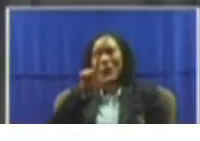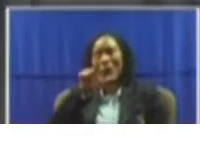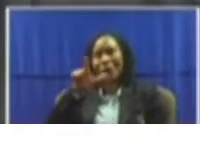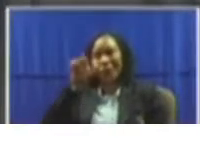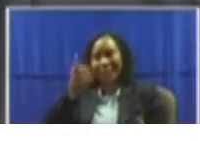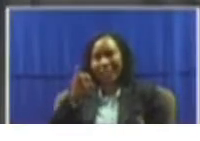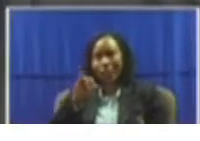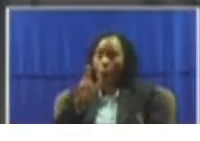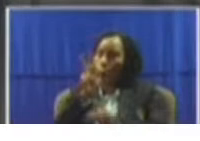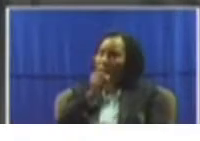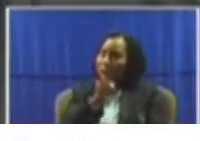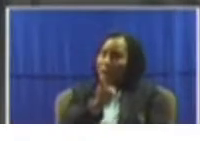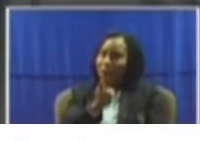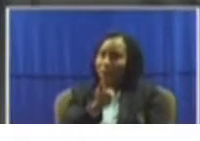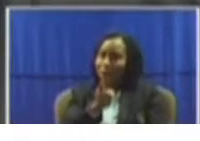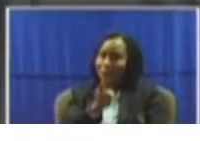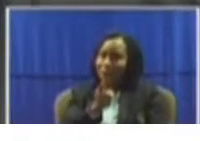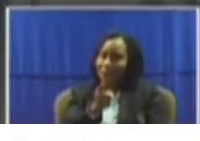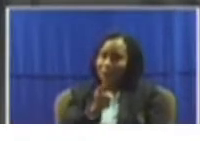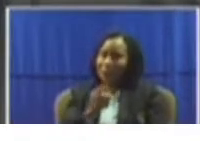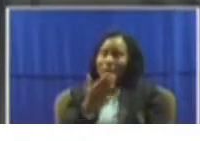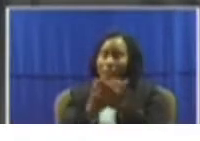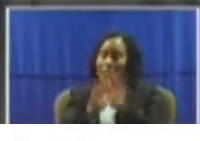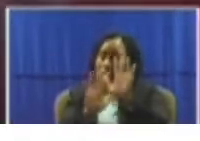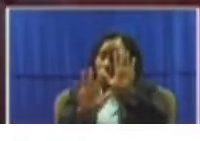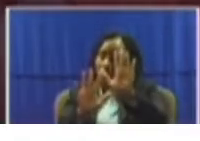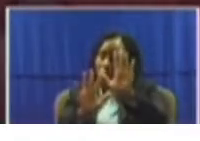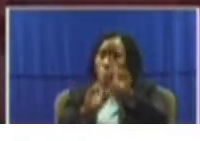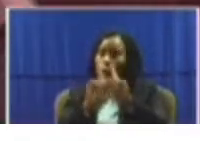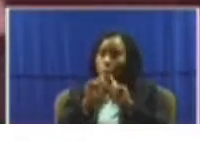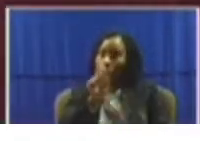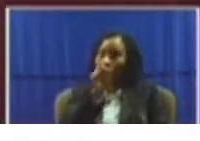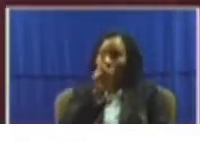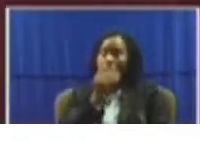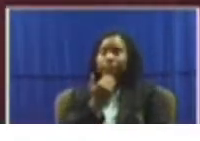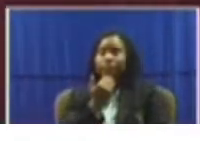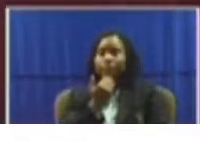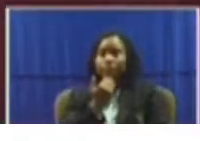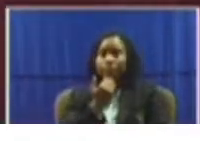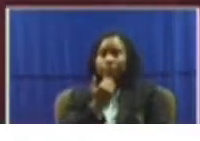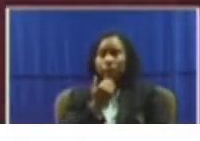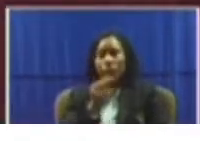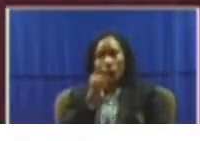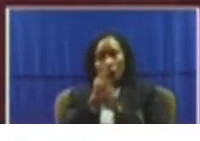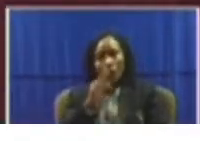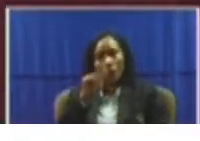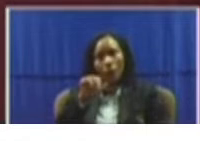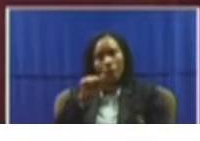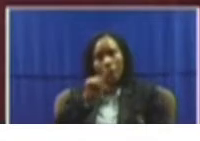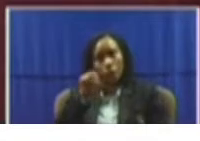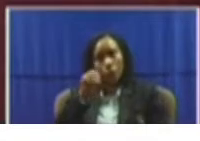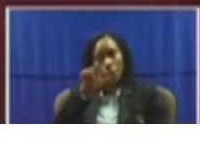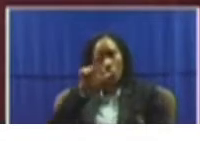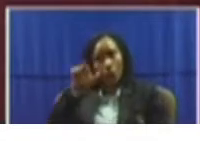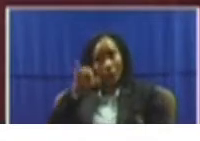Order. May I address you? Honourable Mazzoni, may I address